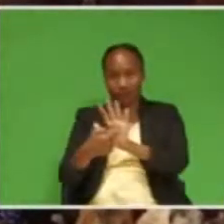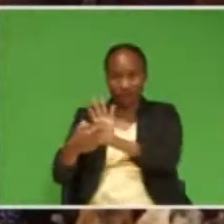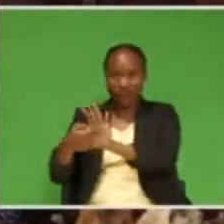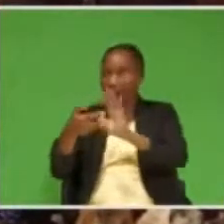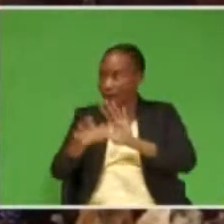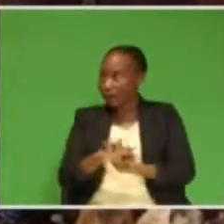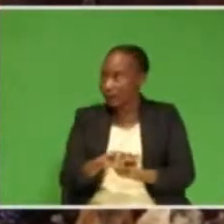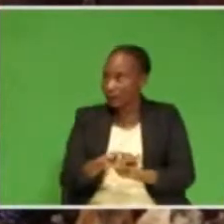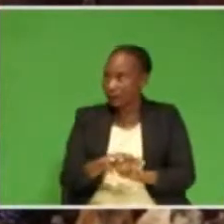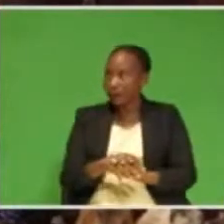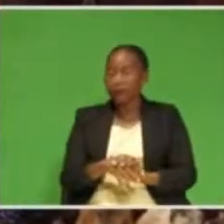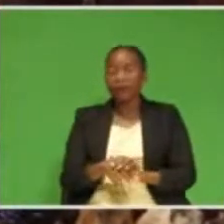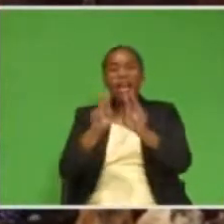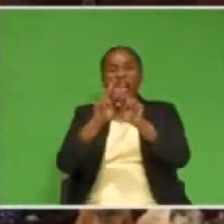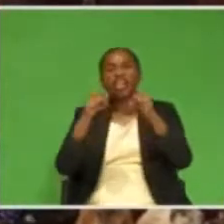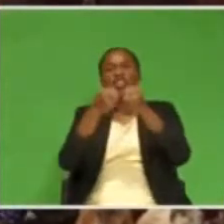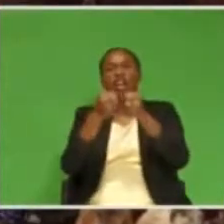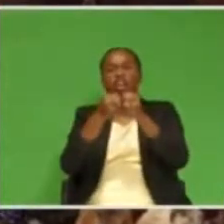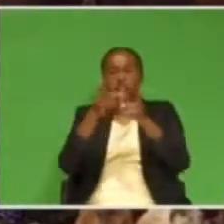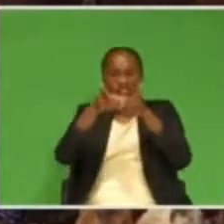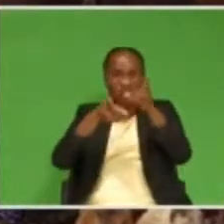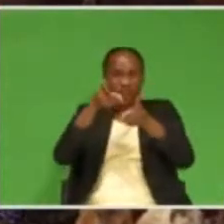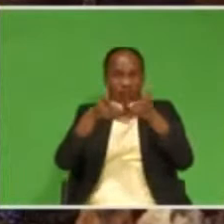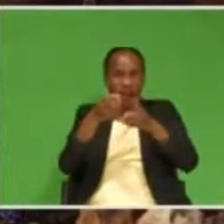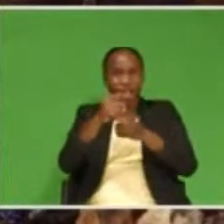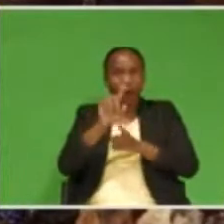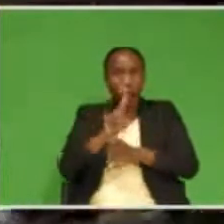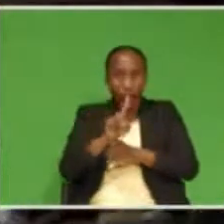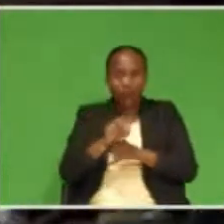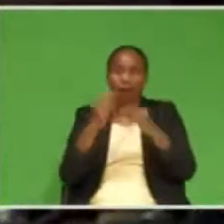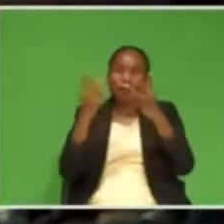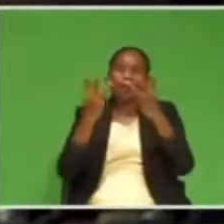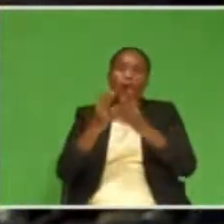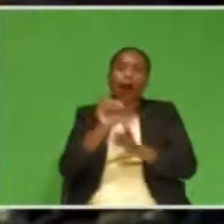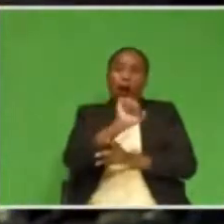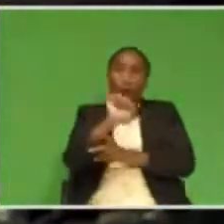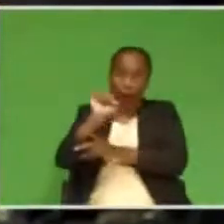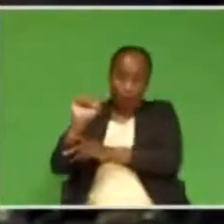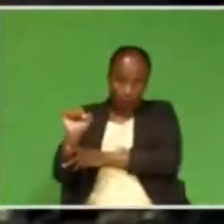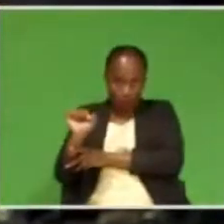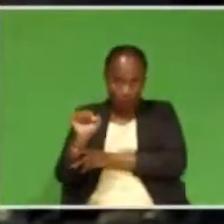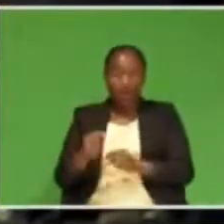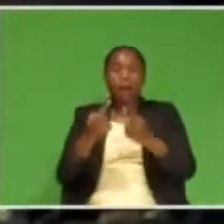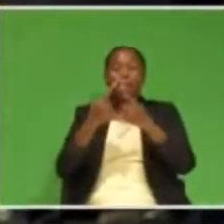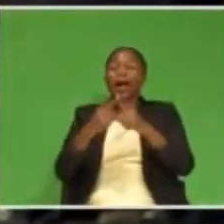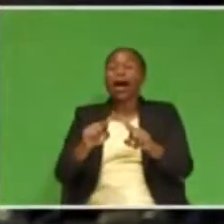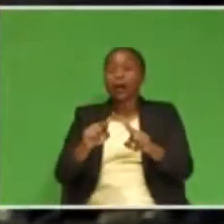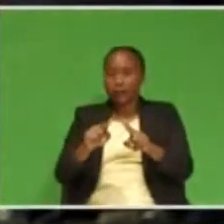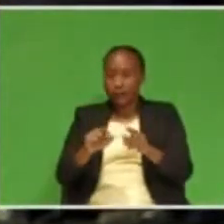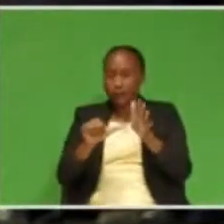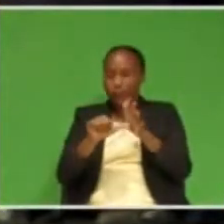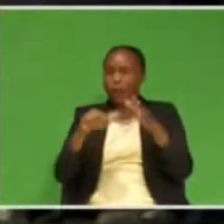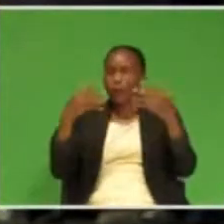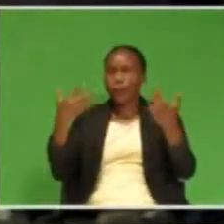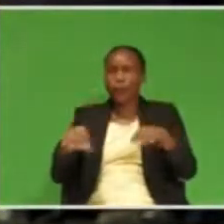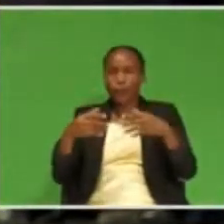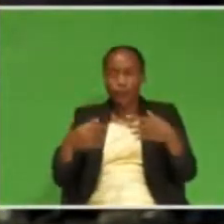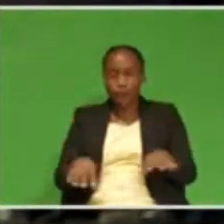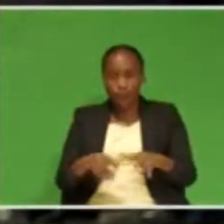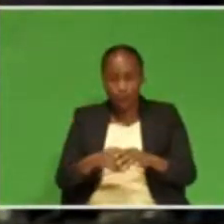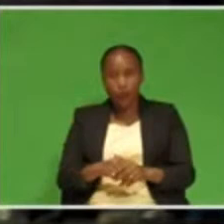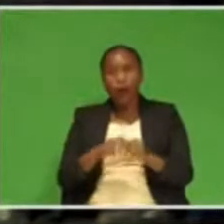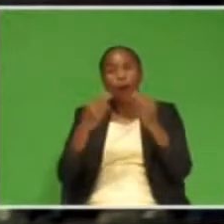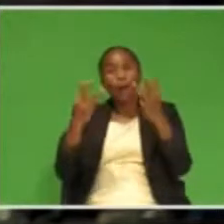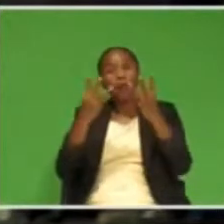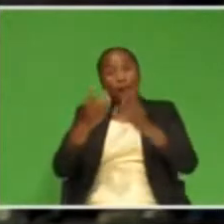A nation is defined by its people, but more importantly, how its